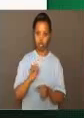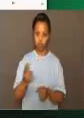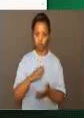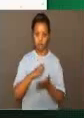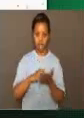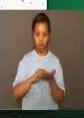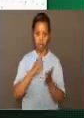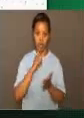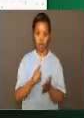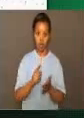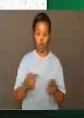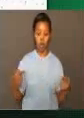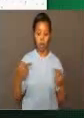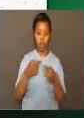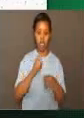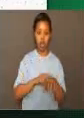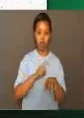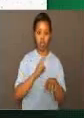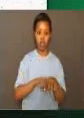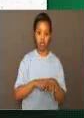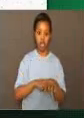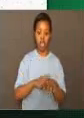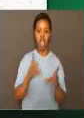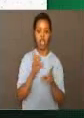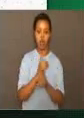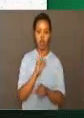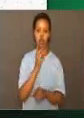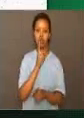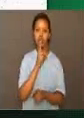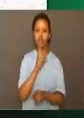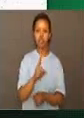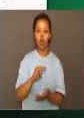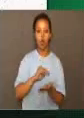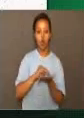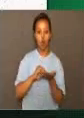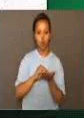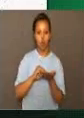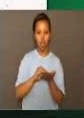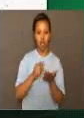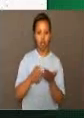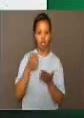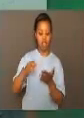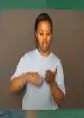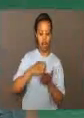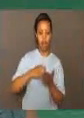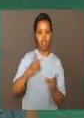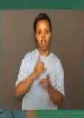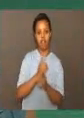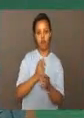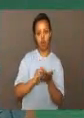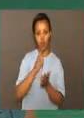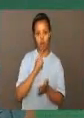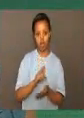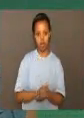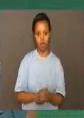element join together, they form a molecule of that element.